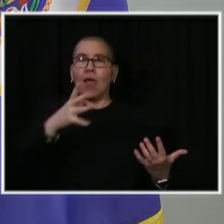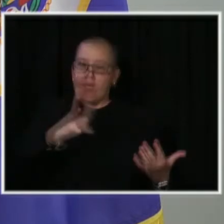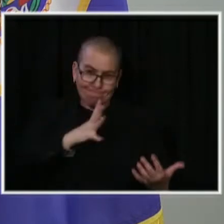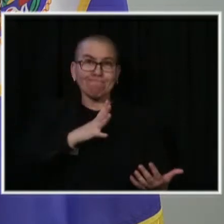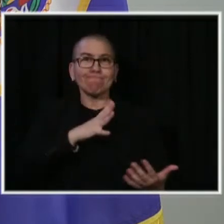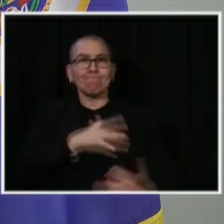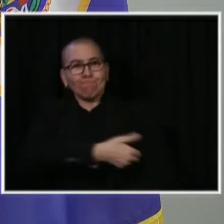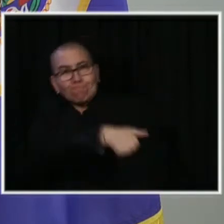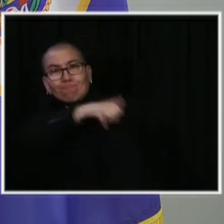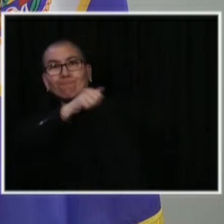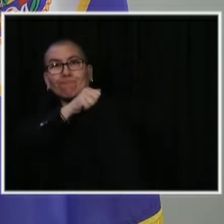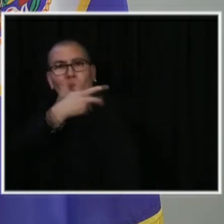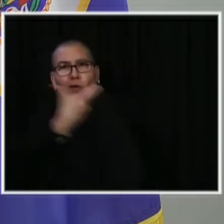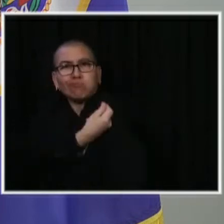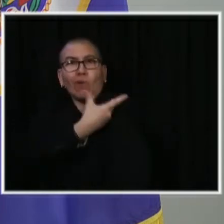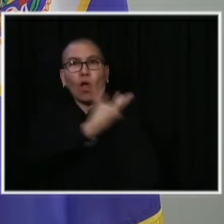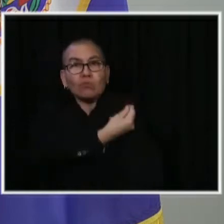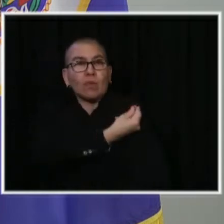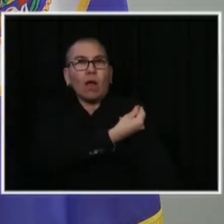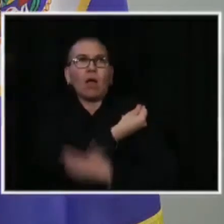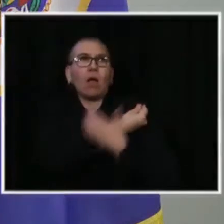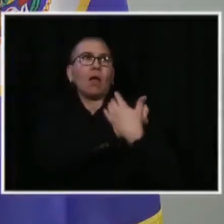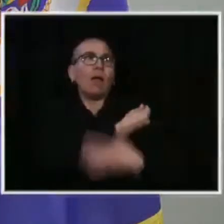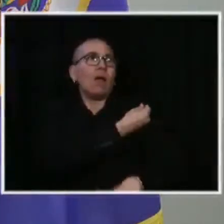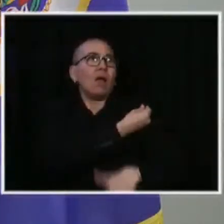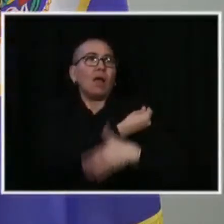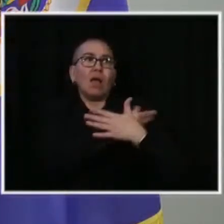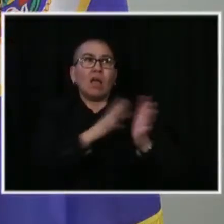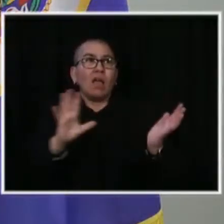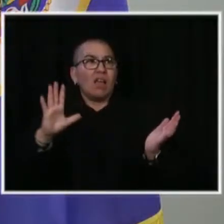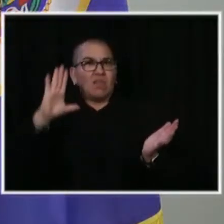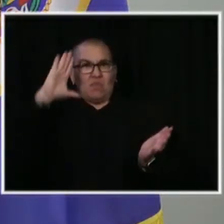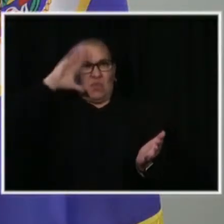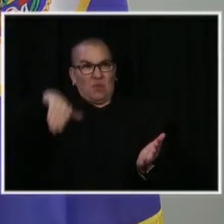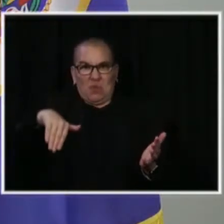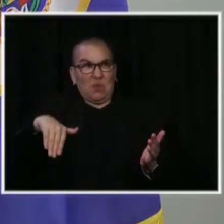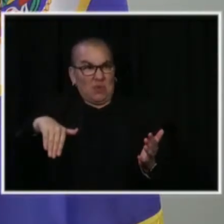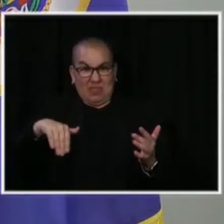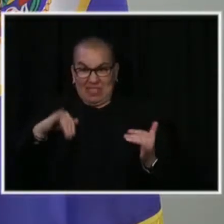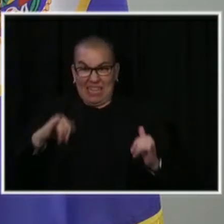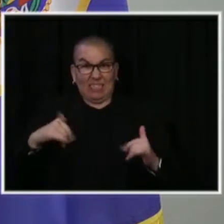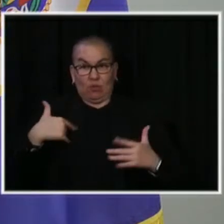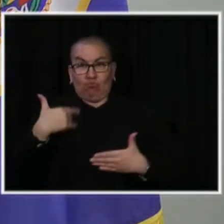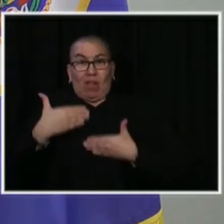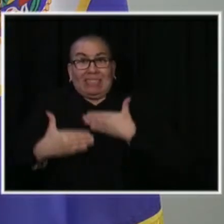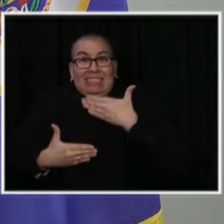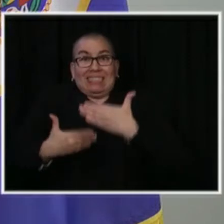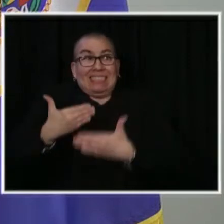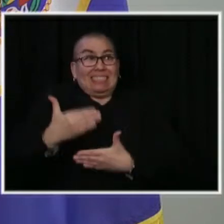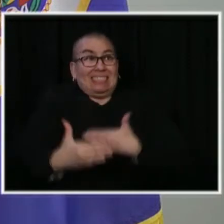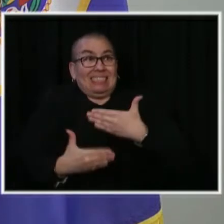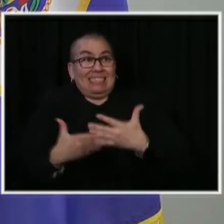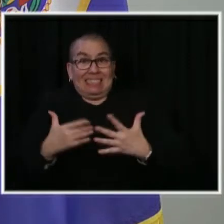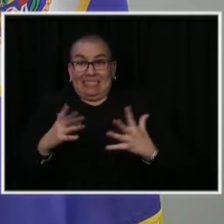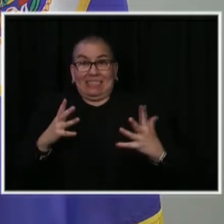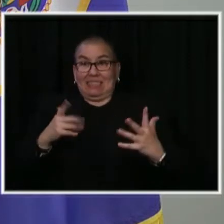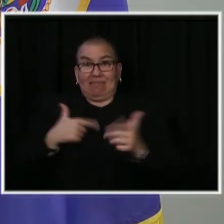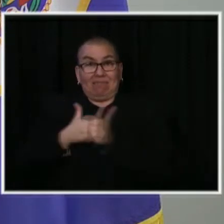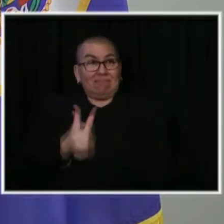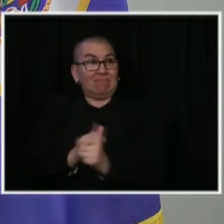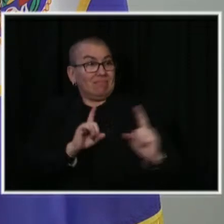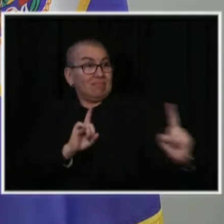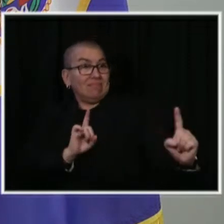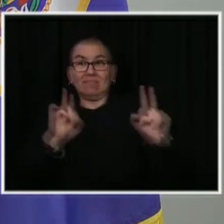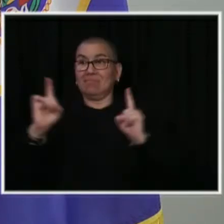And as the governor showed you with the data, we know that those practices of adhering to social distancing, wearing masks, staying